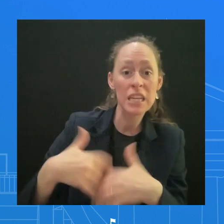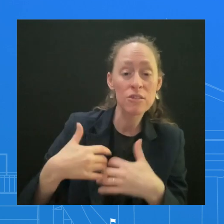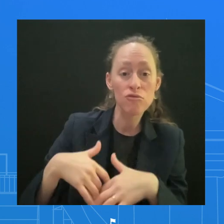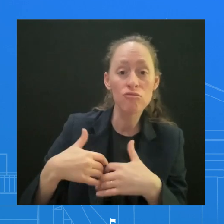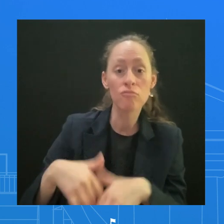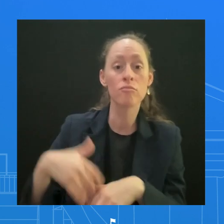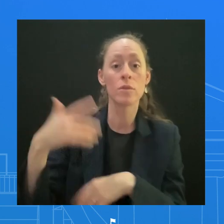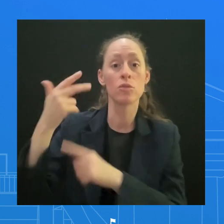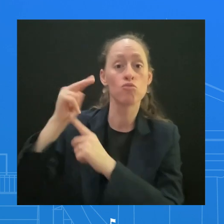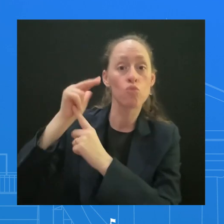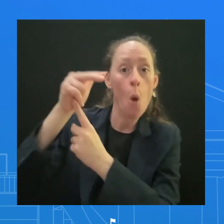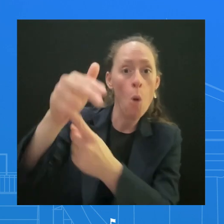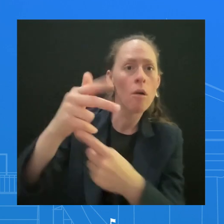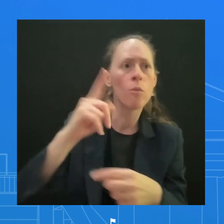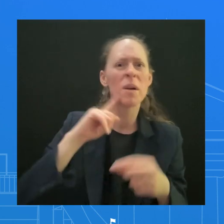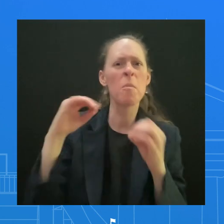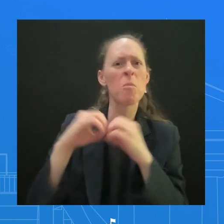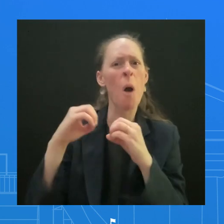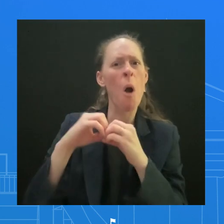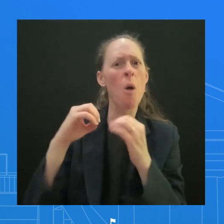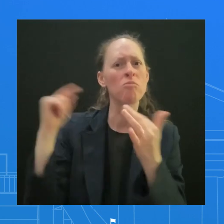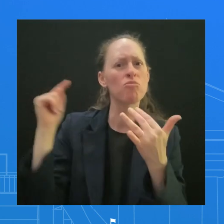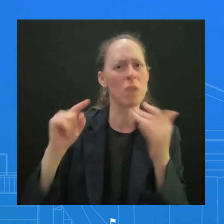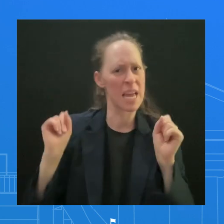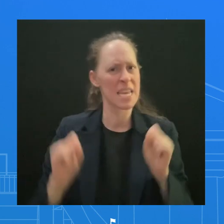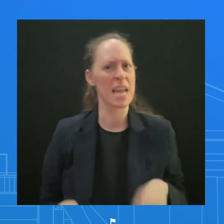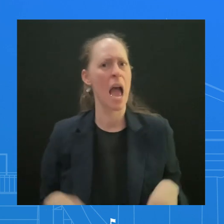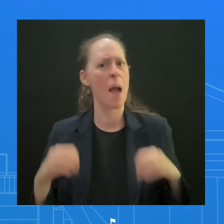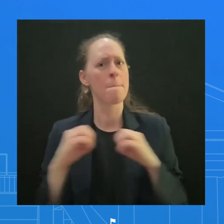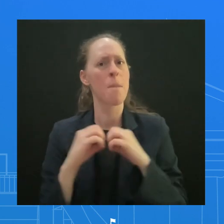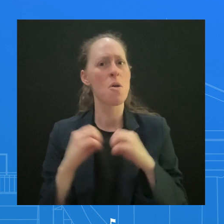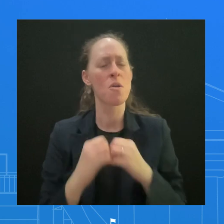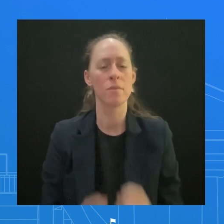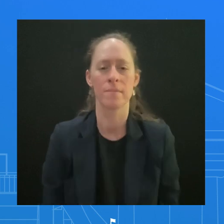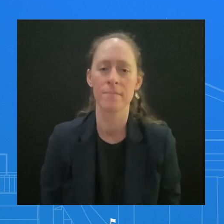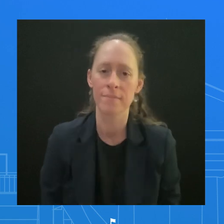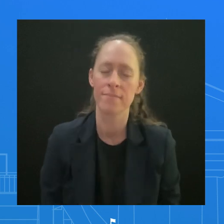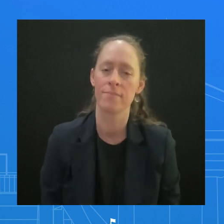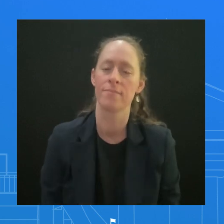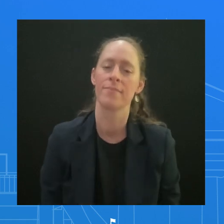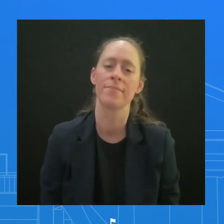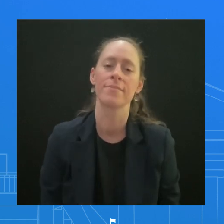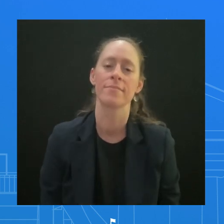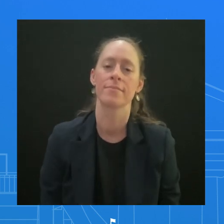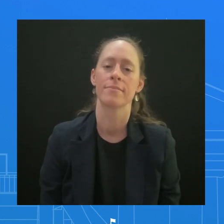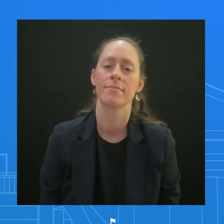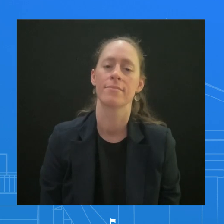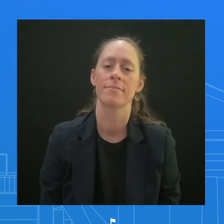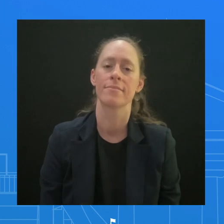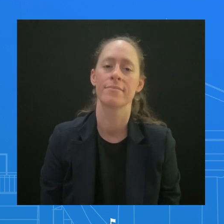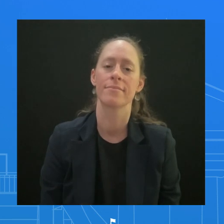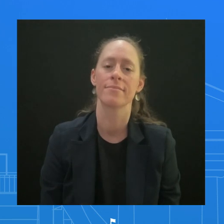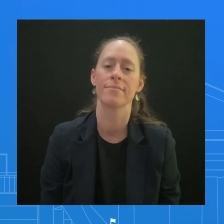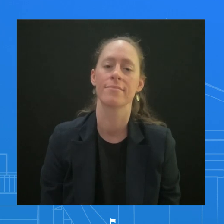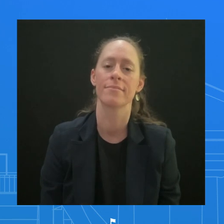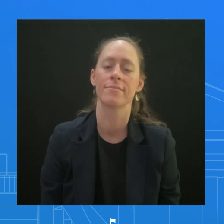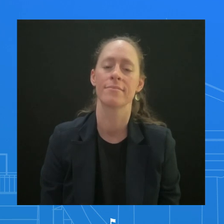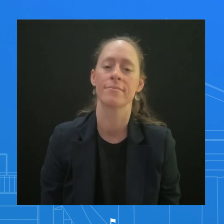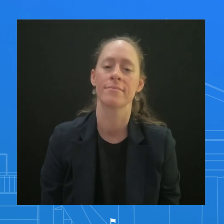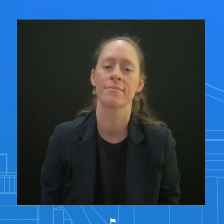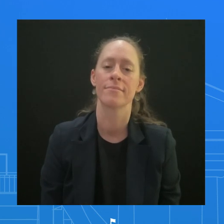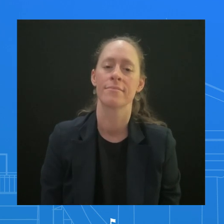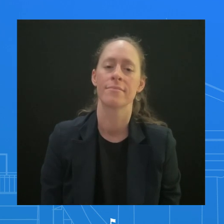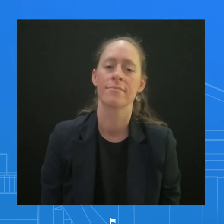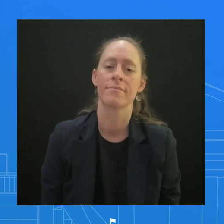together, and that's really what we're focused on. Thank you. So, John, just to follow up, you're saying that the U.S. does not view India as having